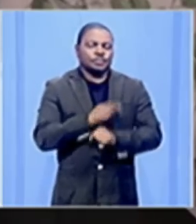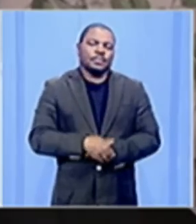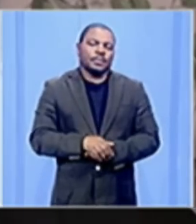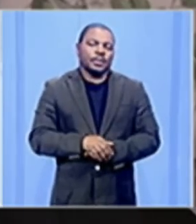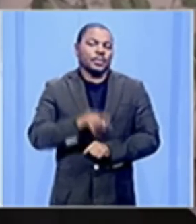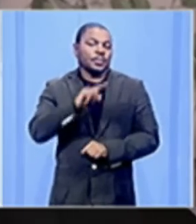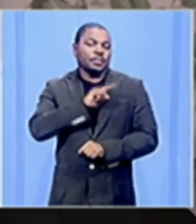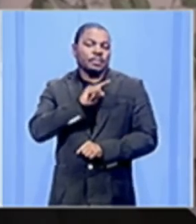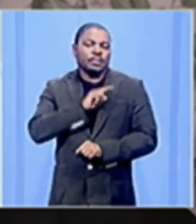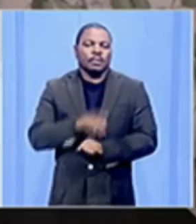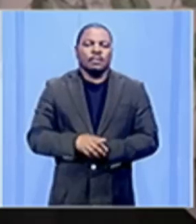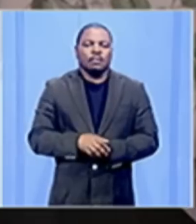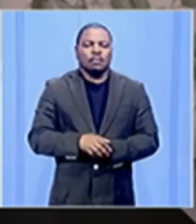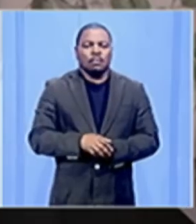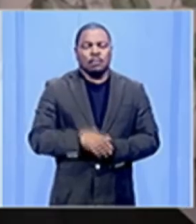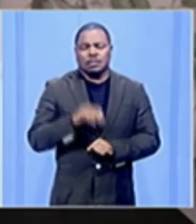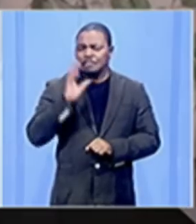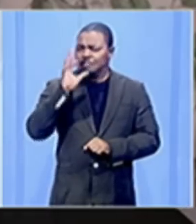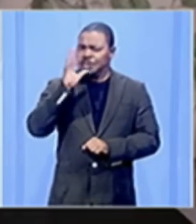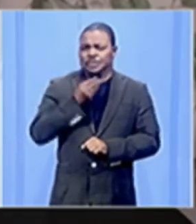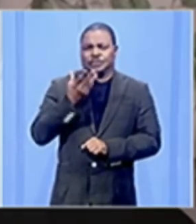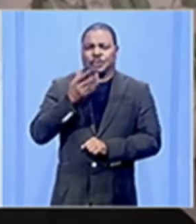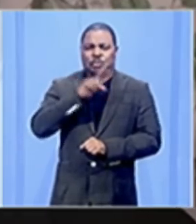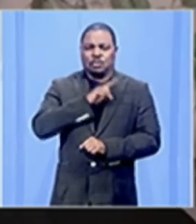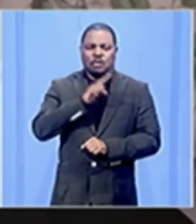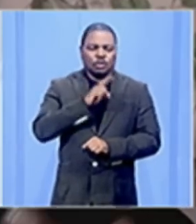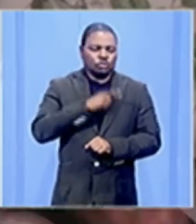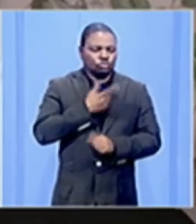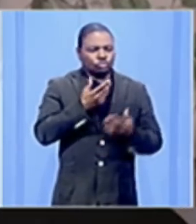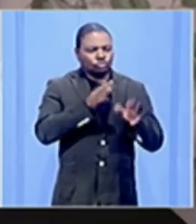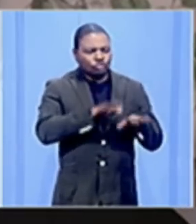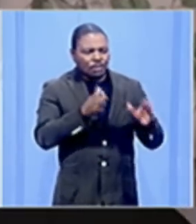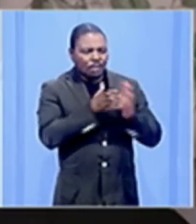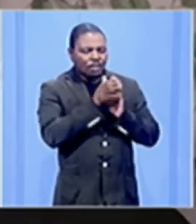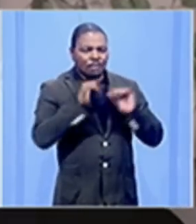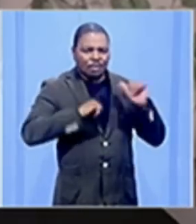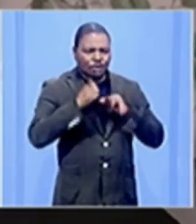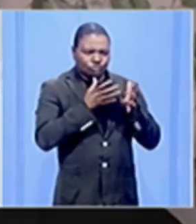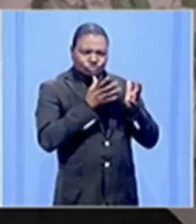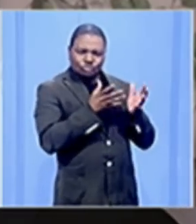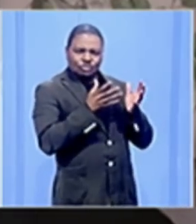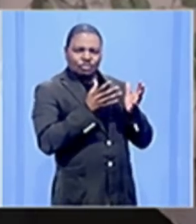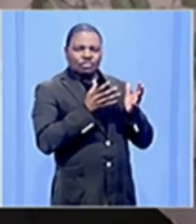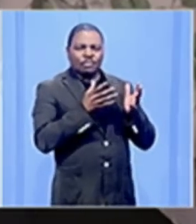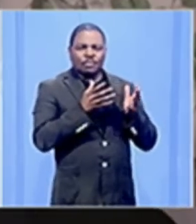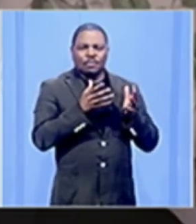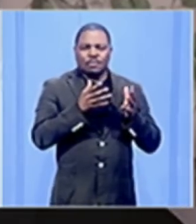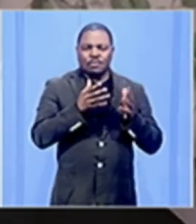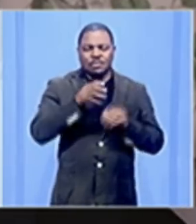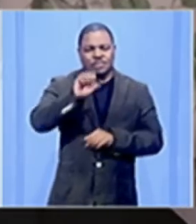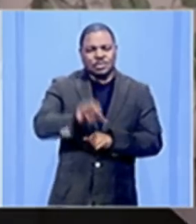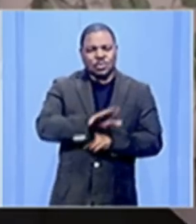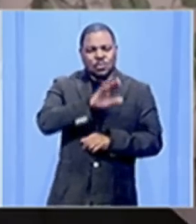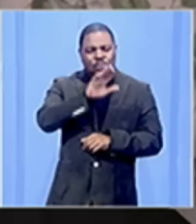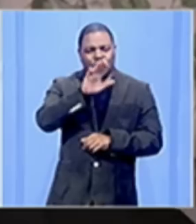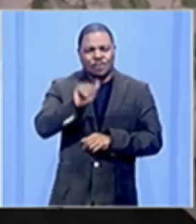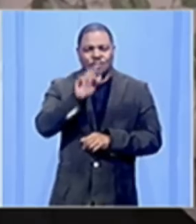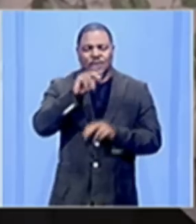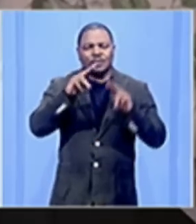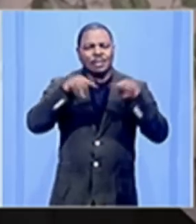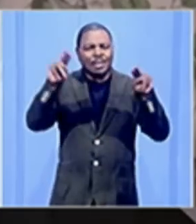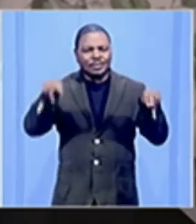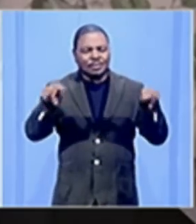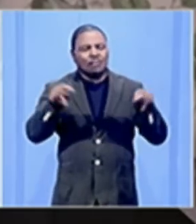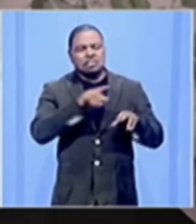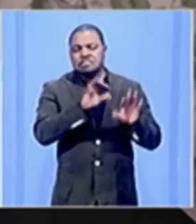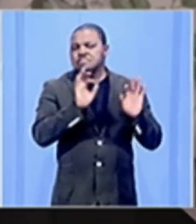gonne go gontle go bona bana ba diragatsa the way bana ba dira teng mo segalong sa theater.